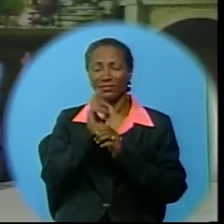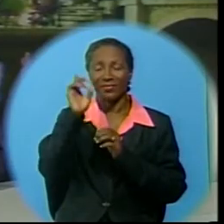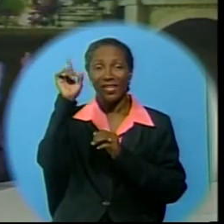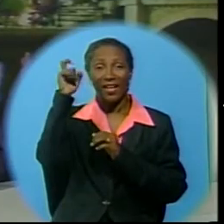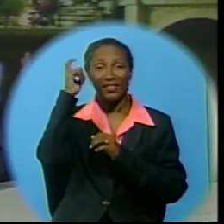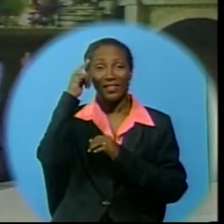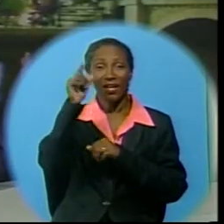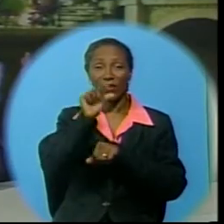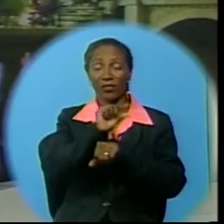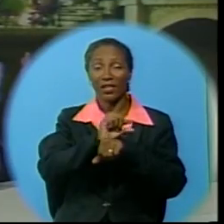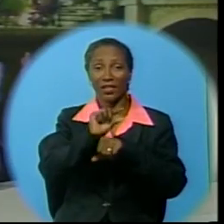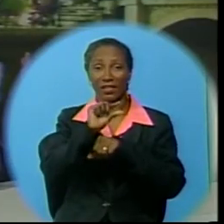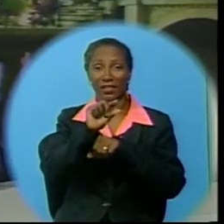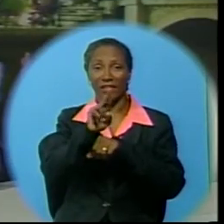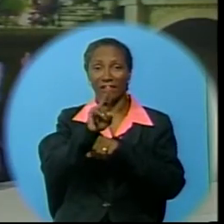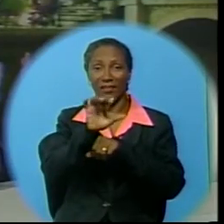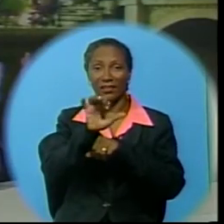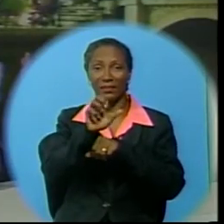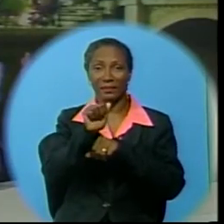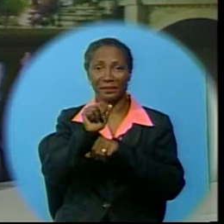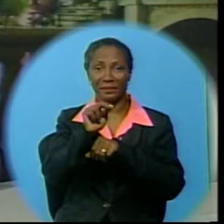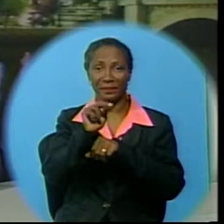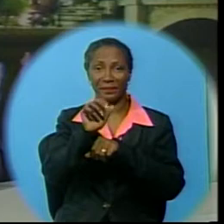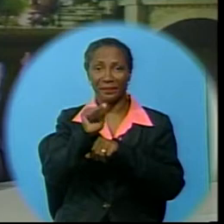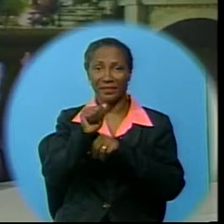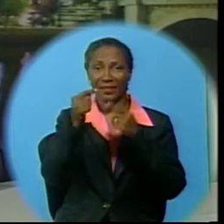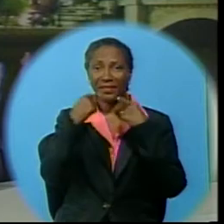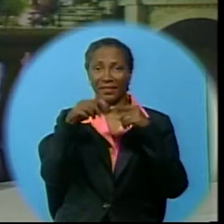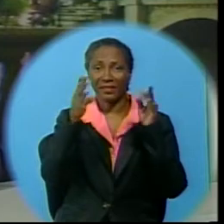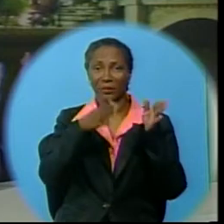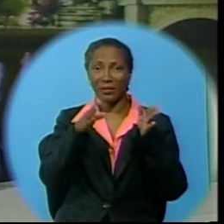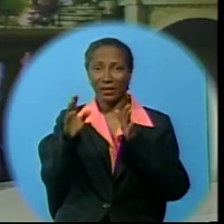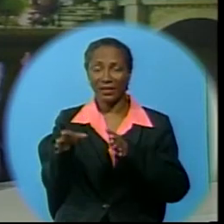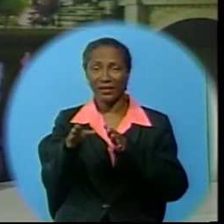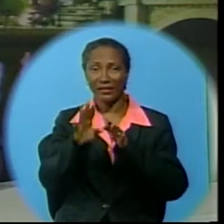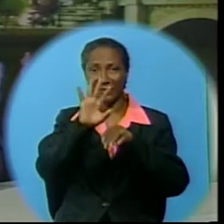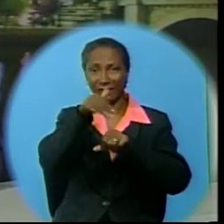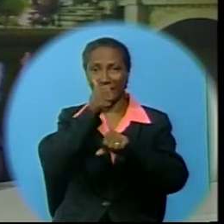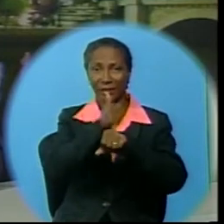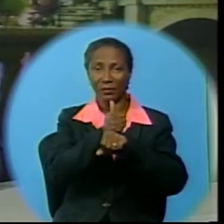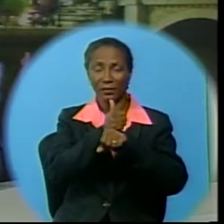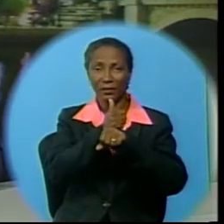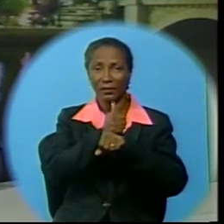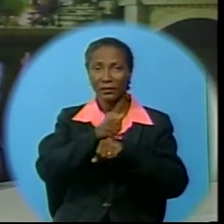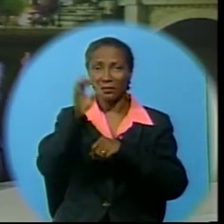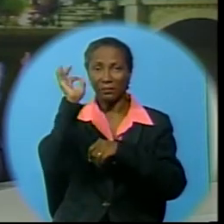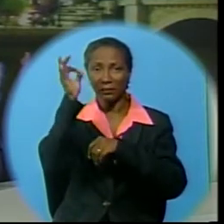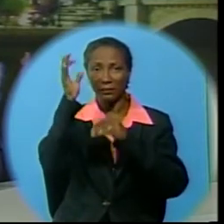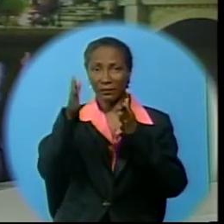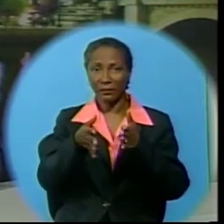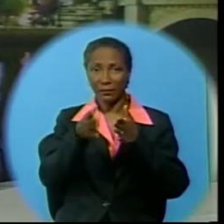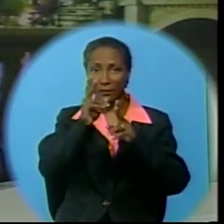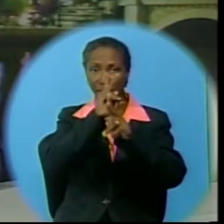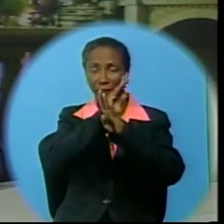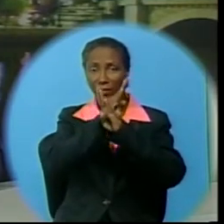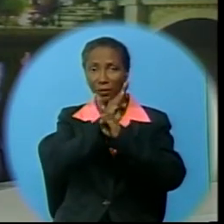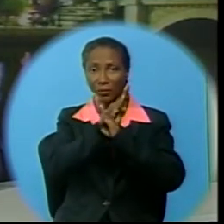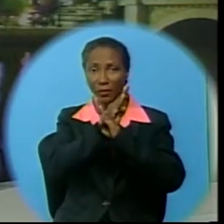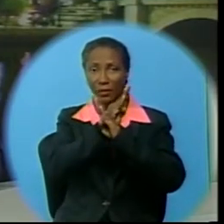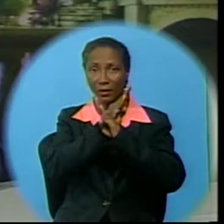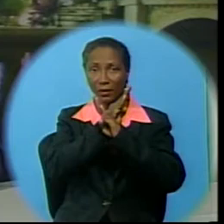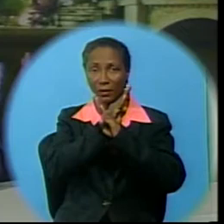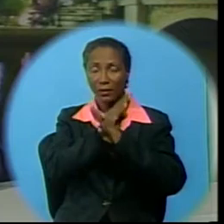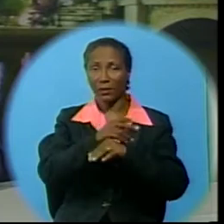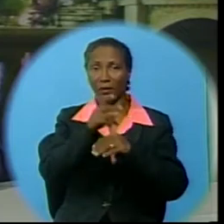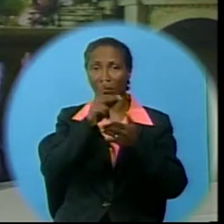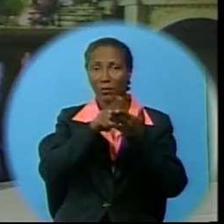The government of Guyana has announced plans to set up a witness protection program. Minister of Governance Raphael Trotman said a witness